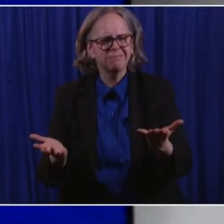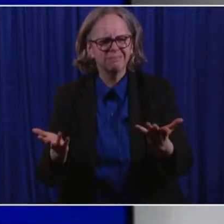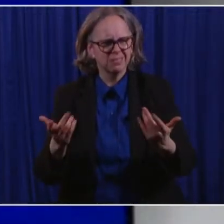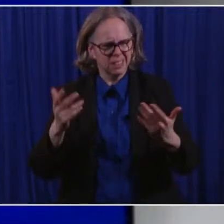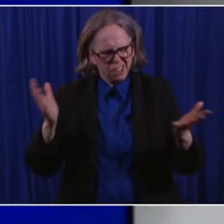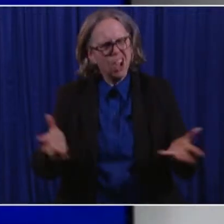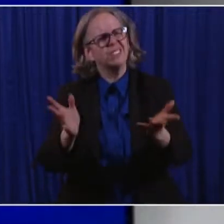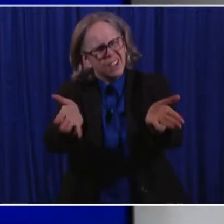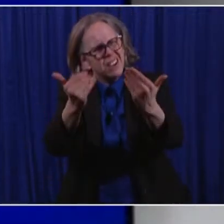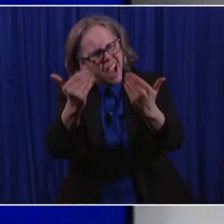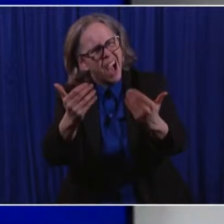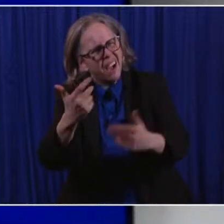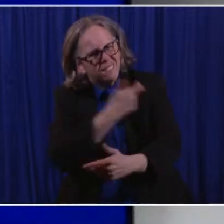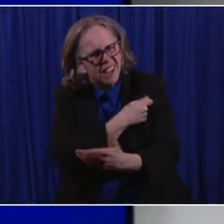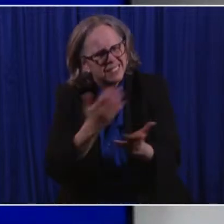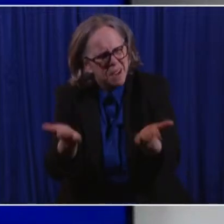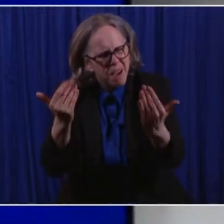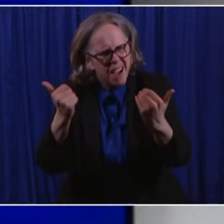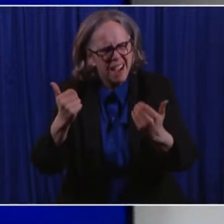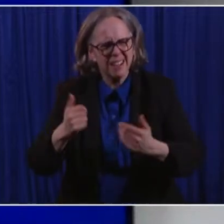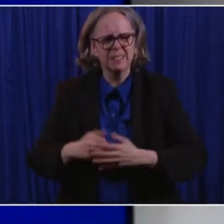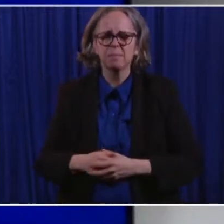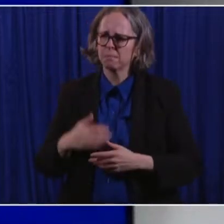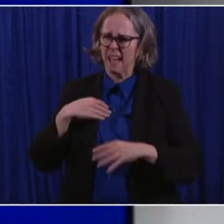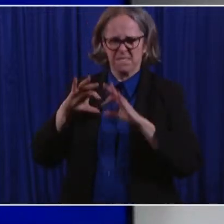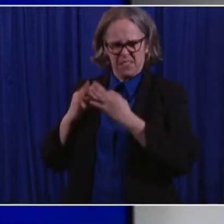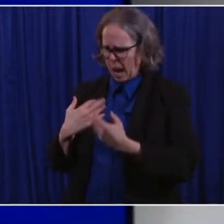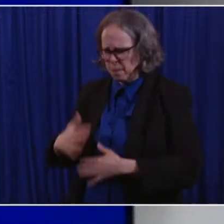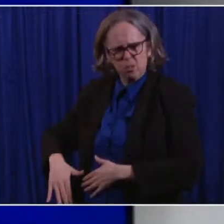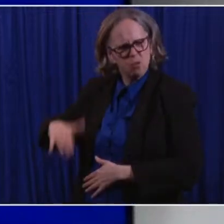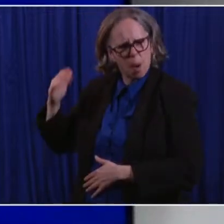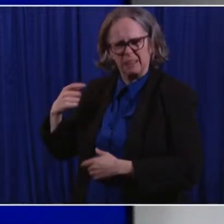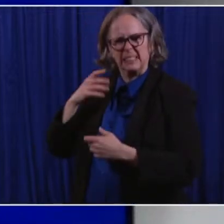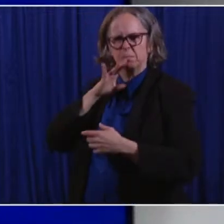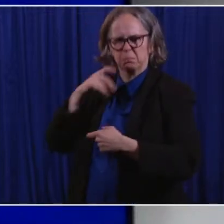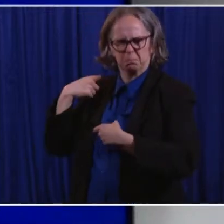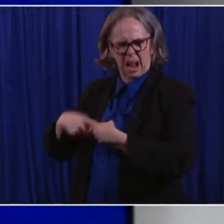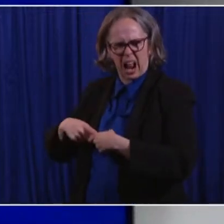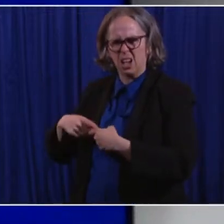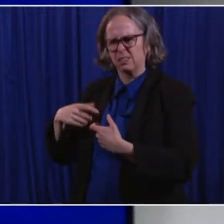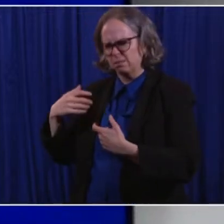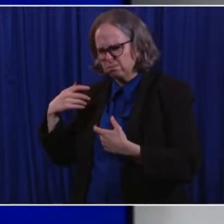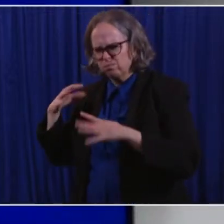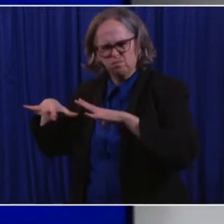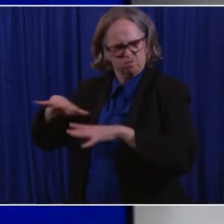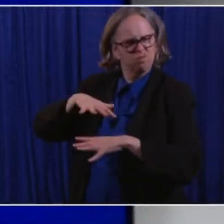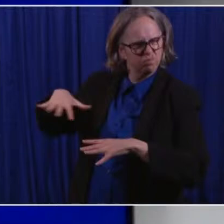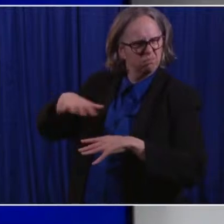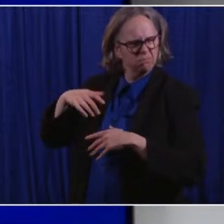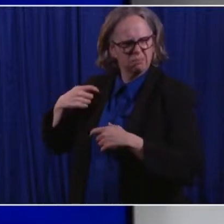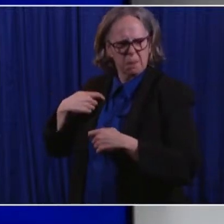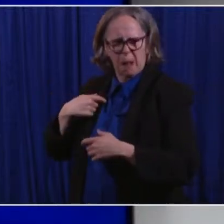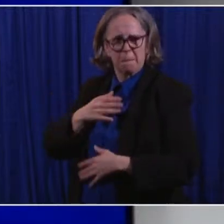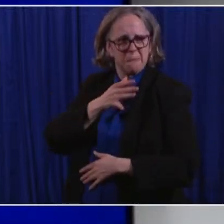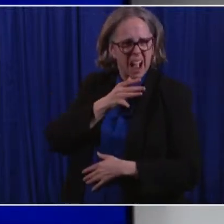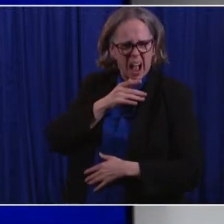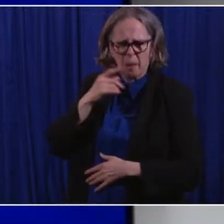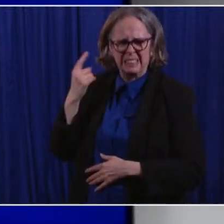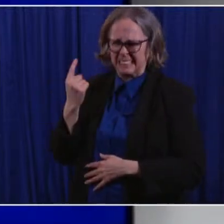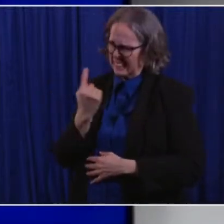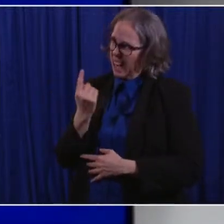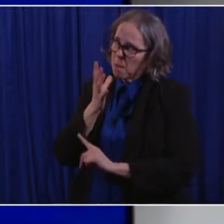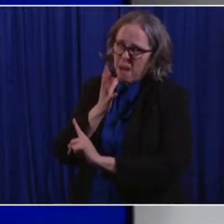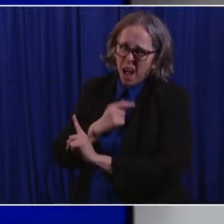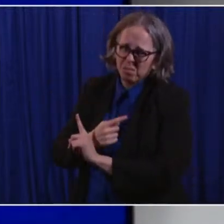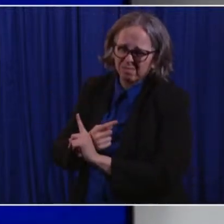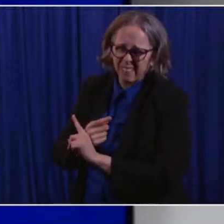in a Hispanic family, Hispanic culture, as I did in Southern California, my mom raised 5 of us by herself. She always had these home